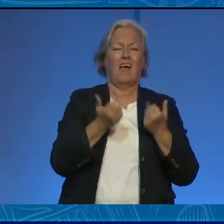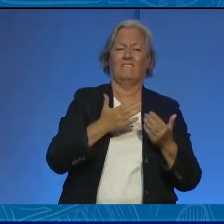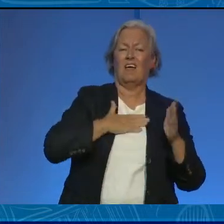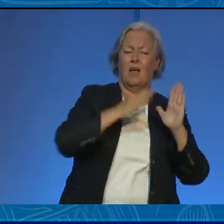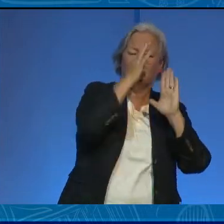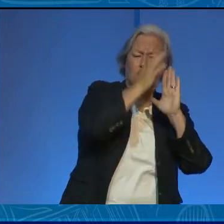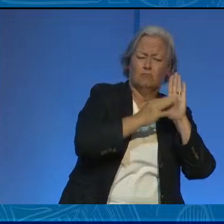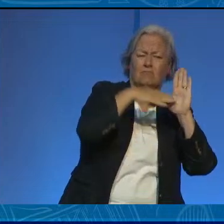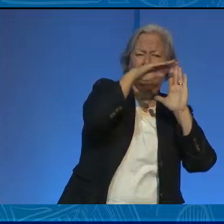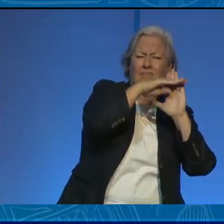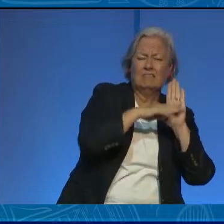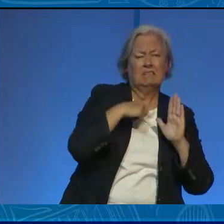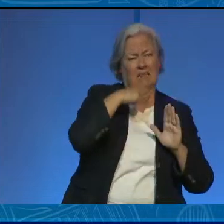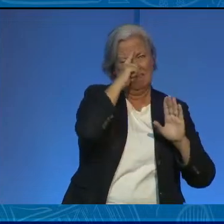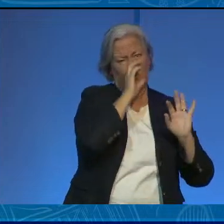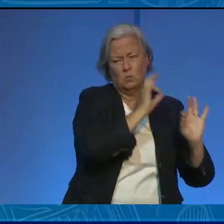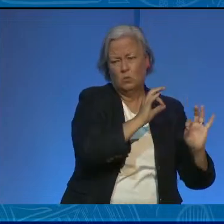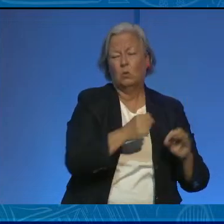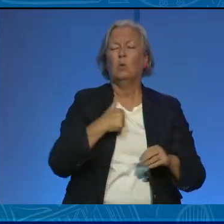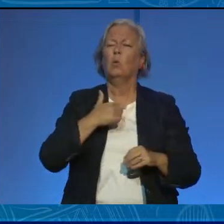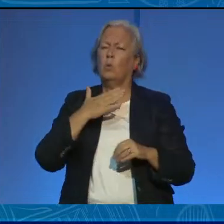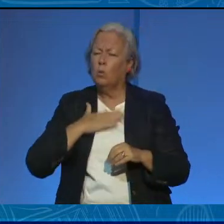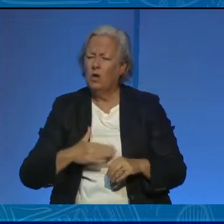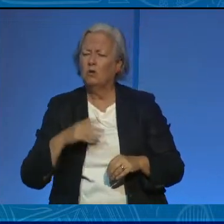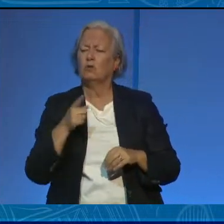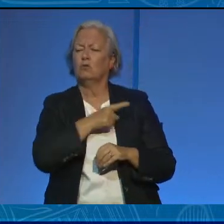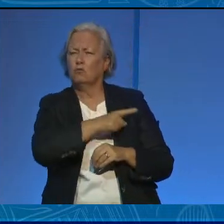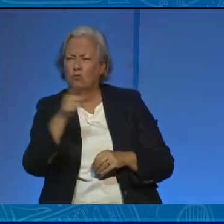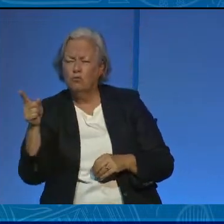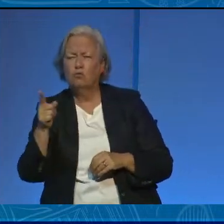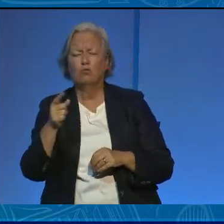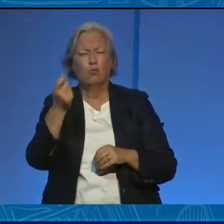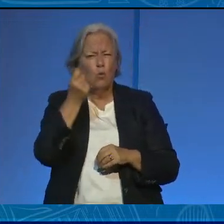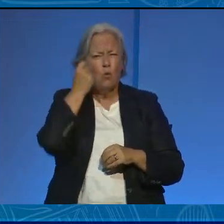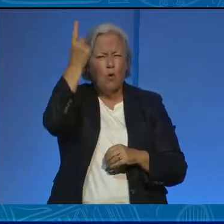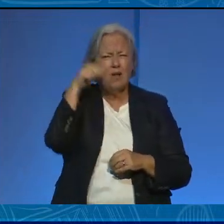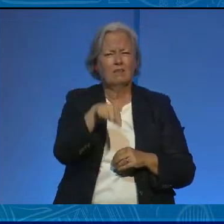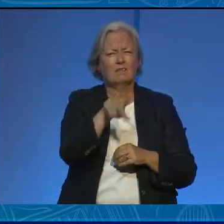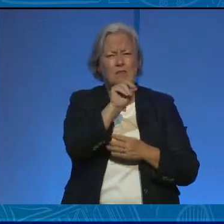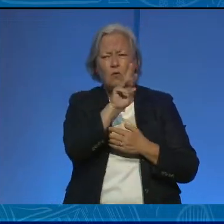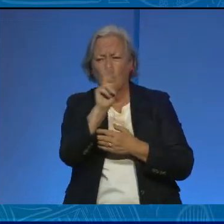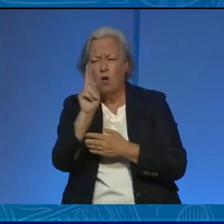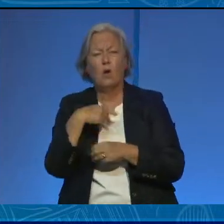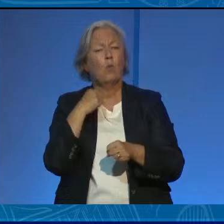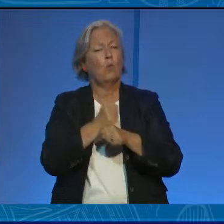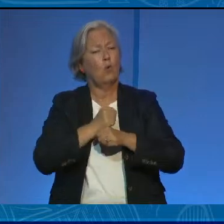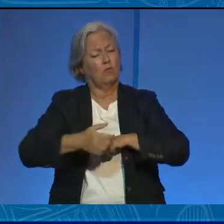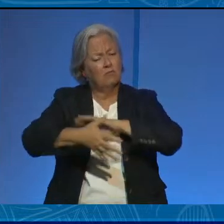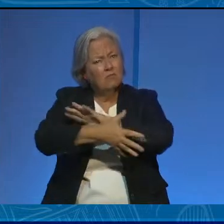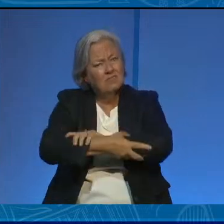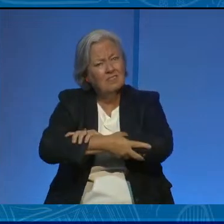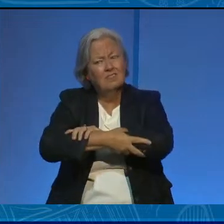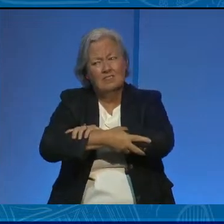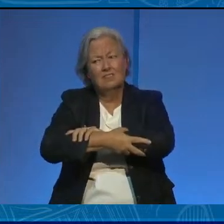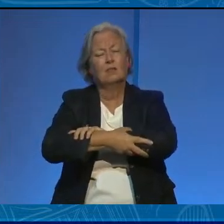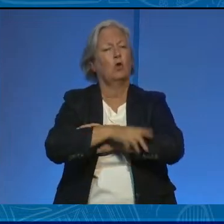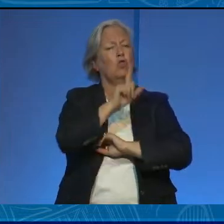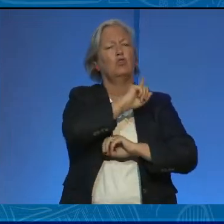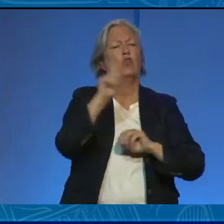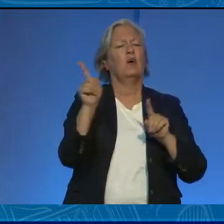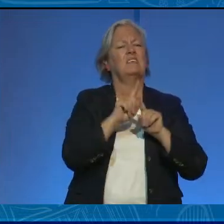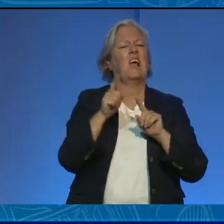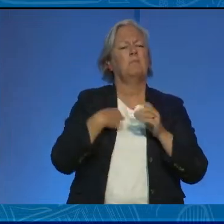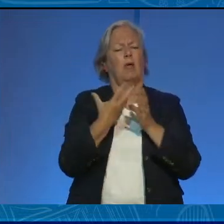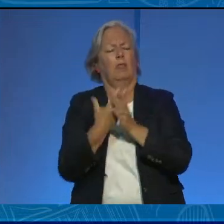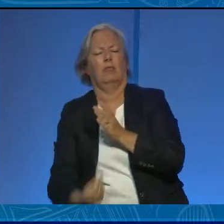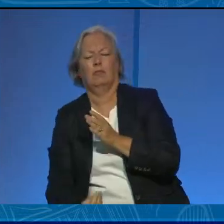etc. So it's a very good fit. We want you to learn about disaster risk. Going together, as is always, going together is always good. And just to